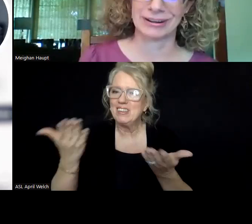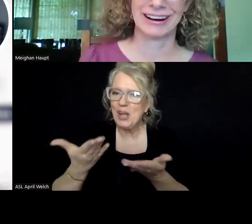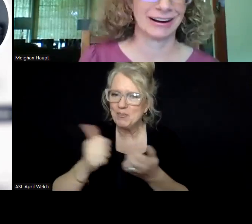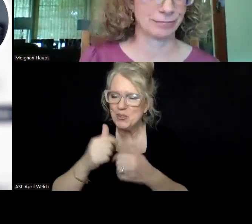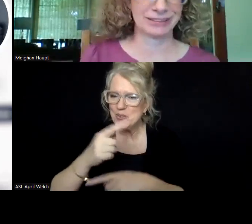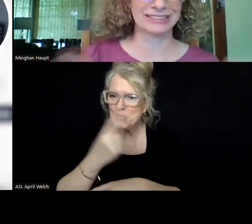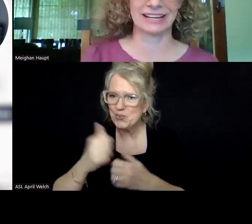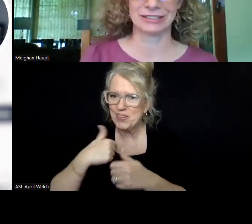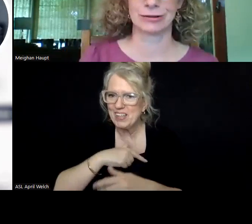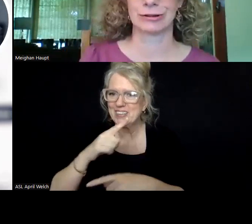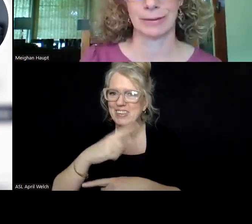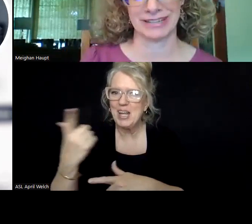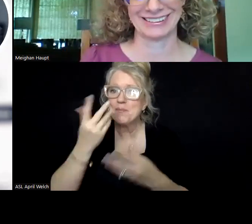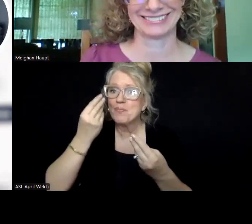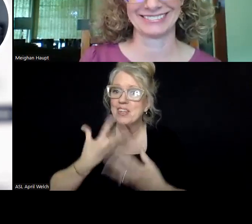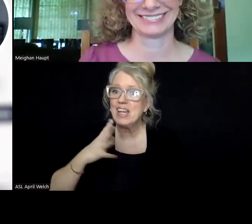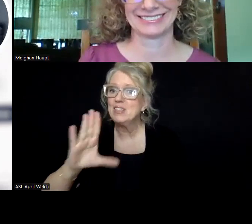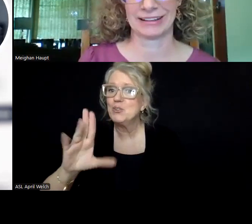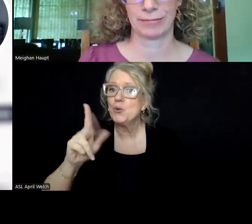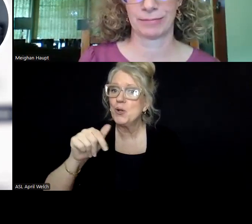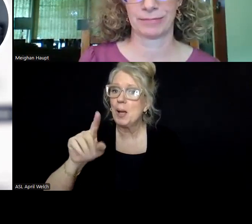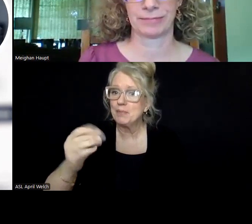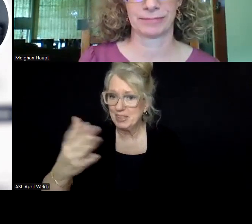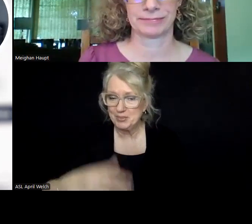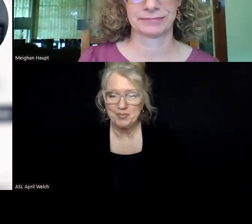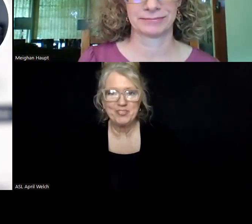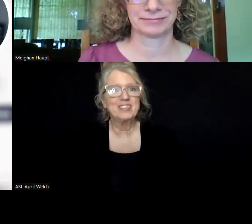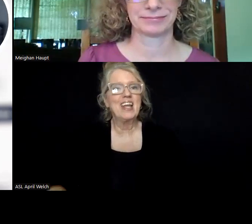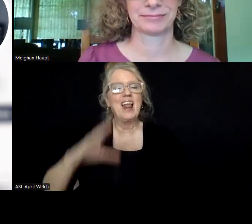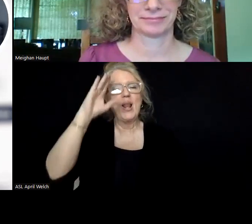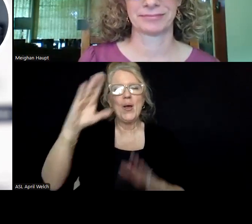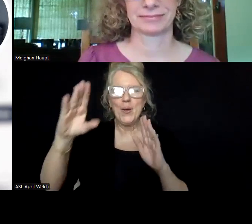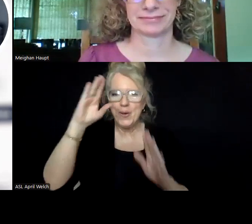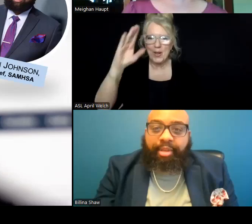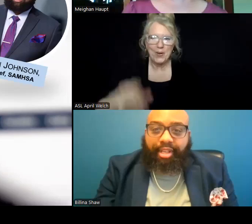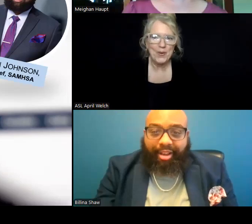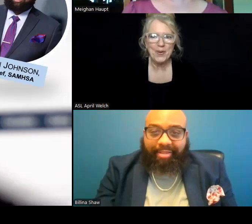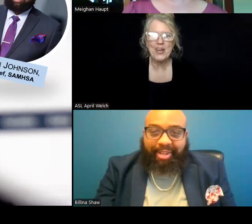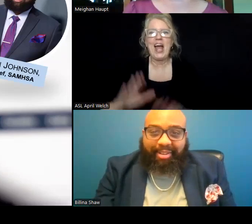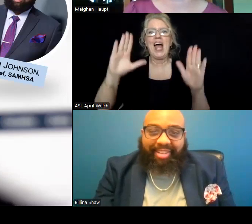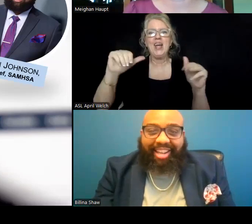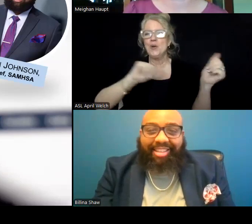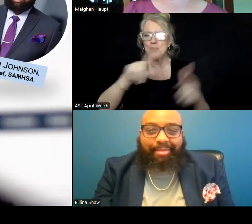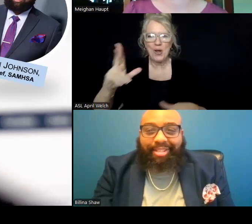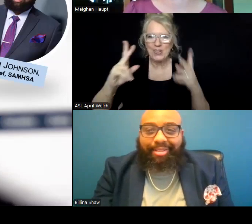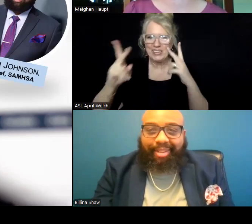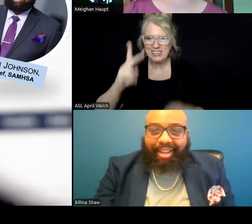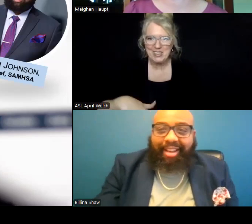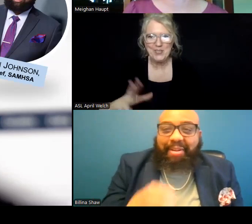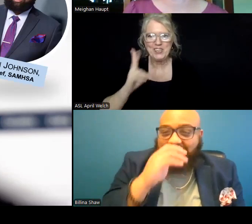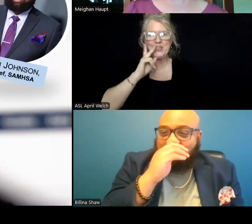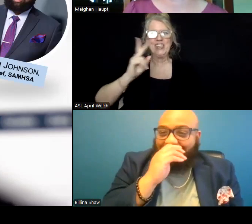Thank you. Please let us know your update. Hello. Hopefully you all can see me. Oh, there we go. Yes. Can't see